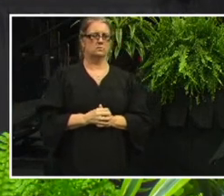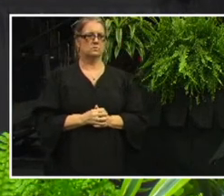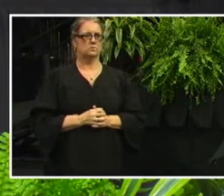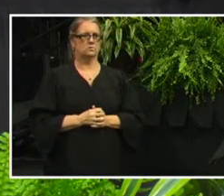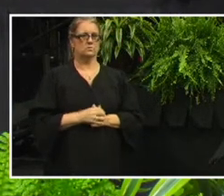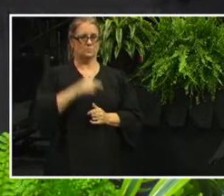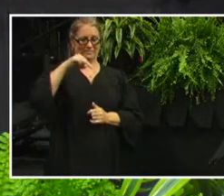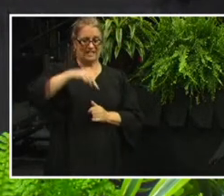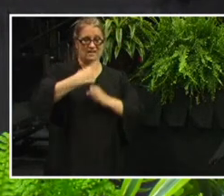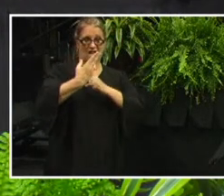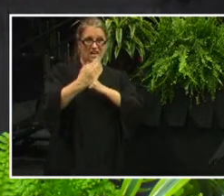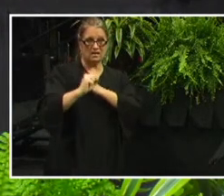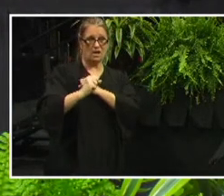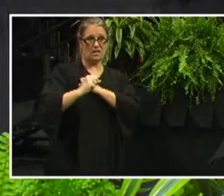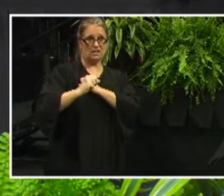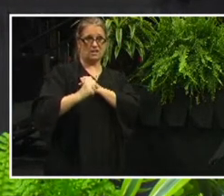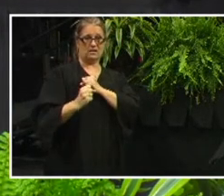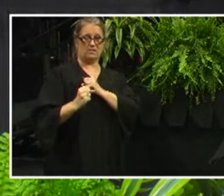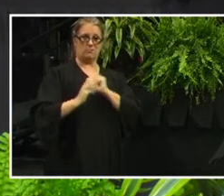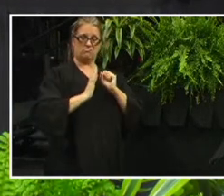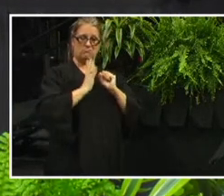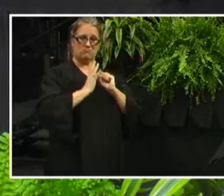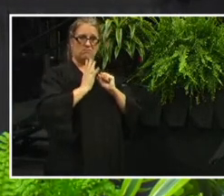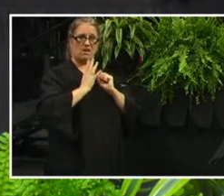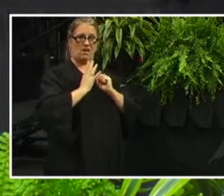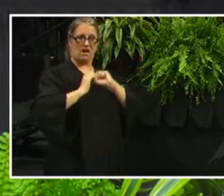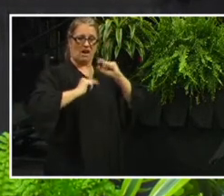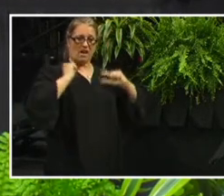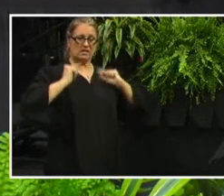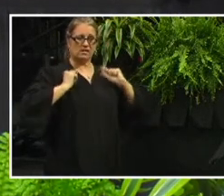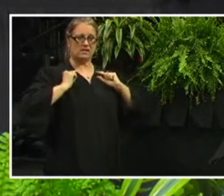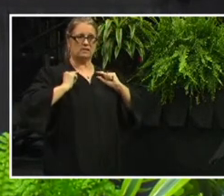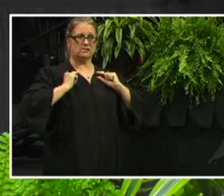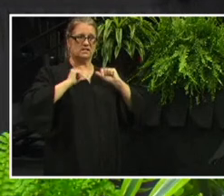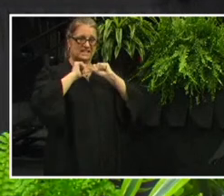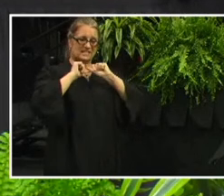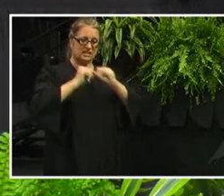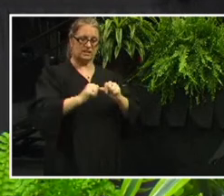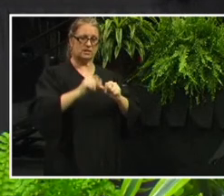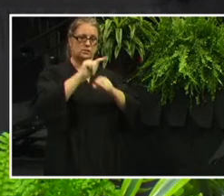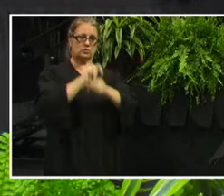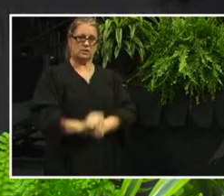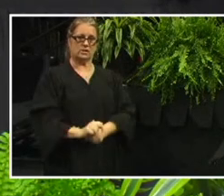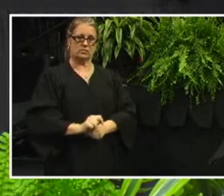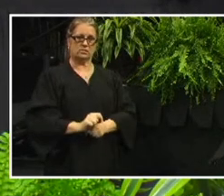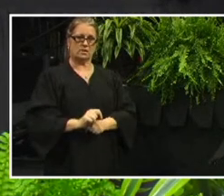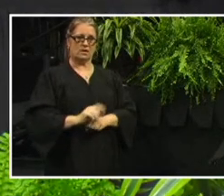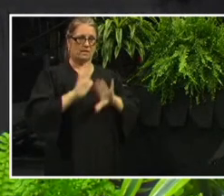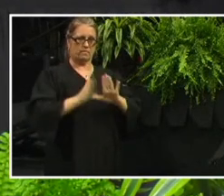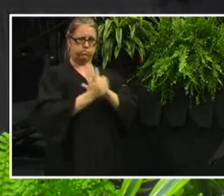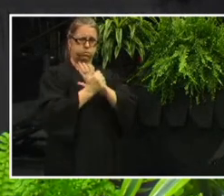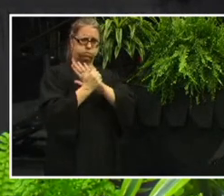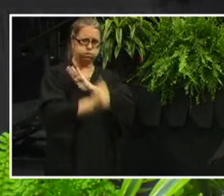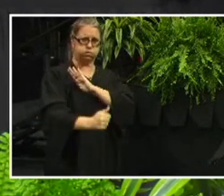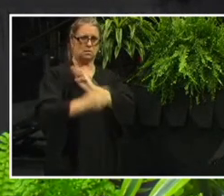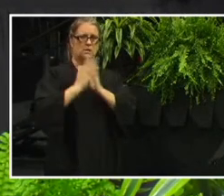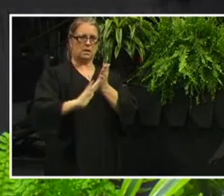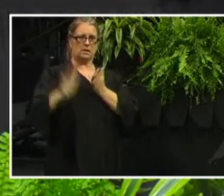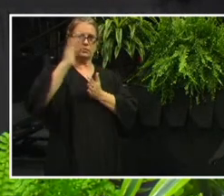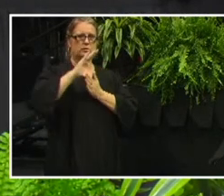New Hampstead's finest scholars and athletes will be carrying on our tradition of excellence to colleges throughout the